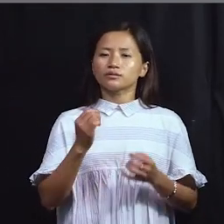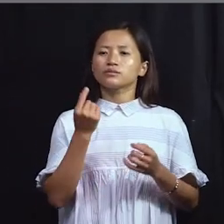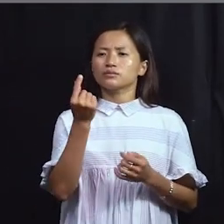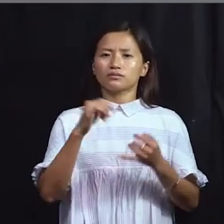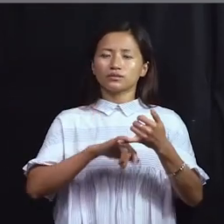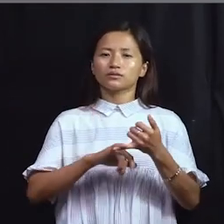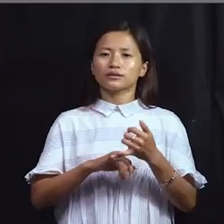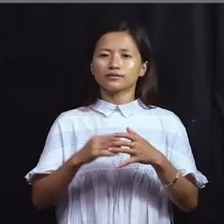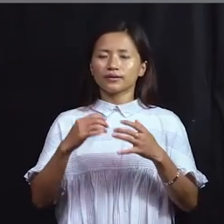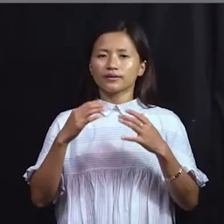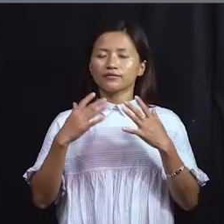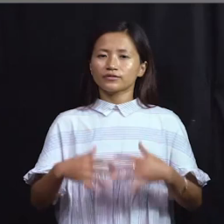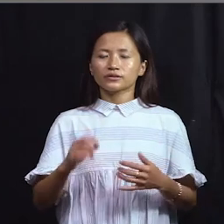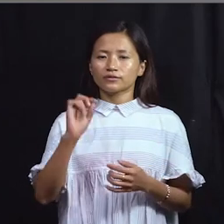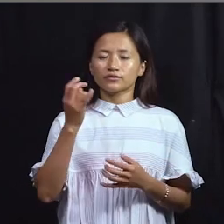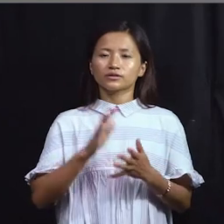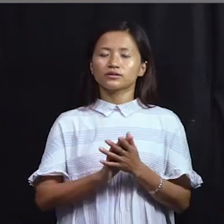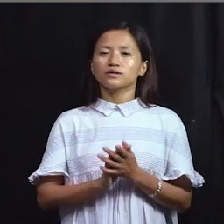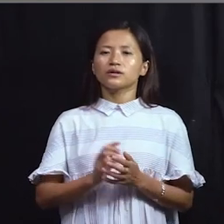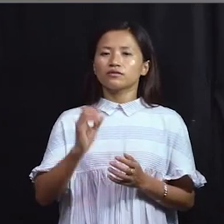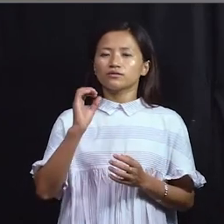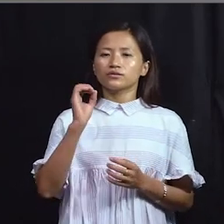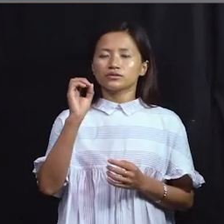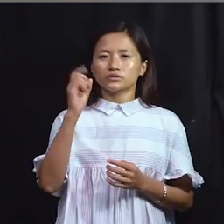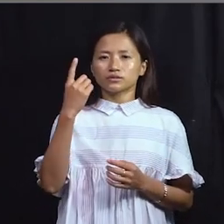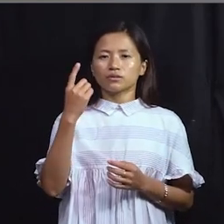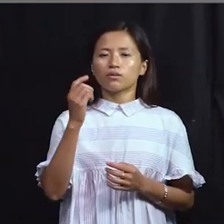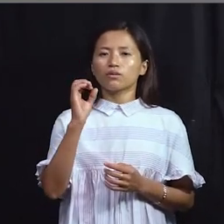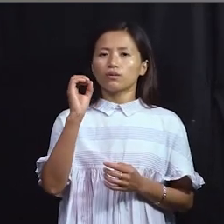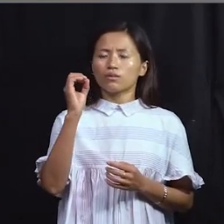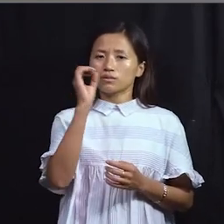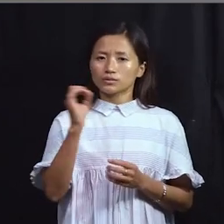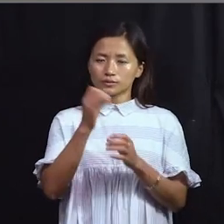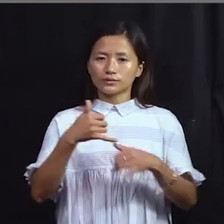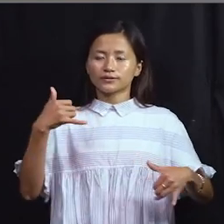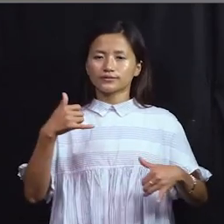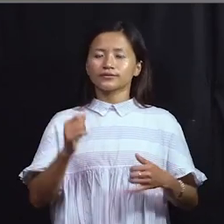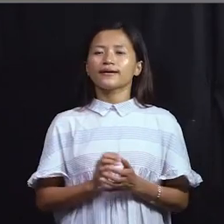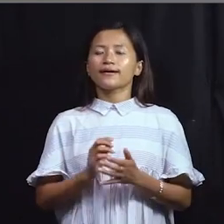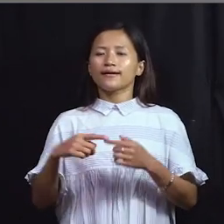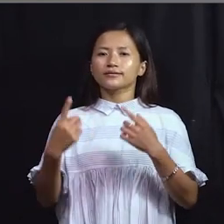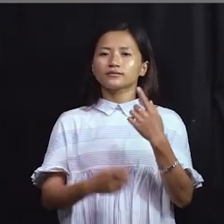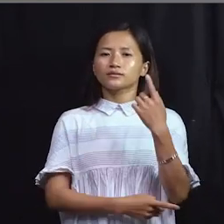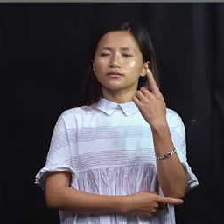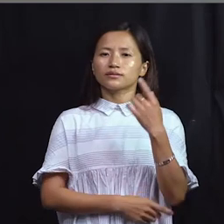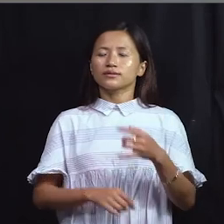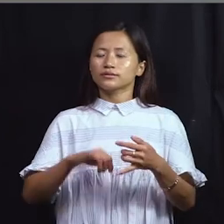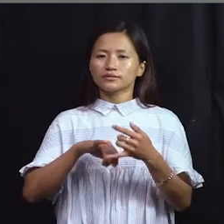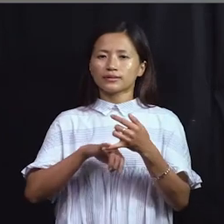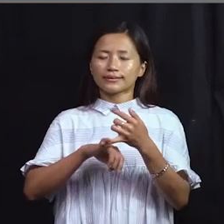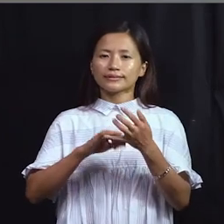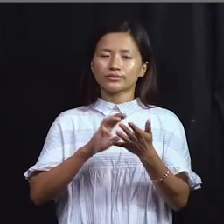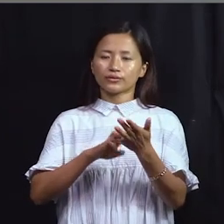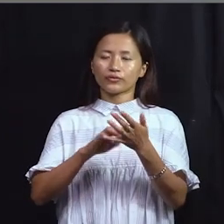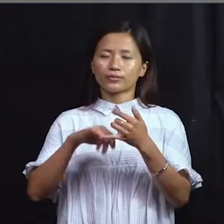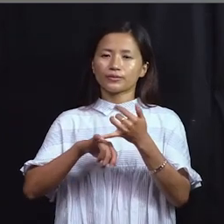the fiscal year starts on 1st October and ends on 30th September. We don't apply this in India because in